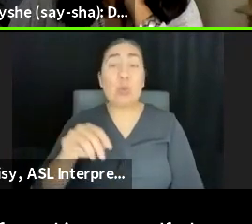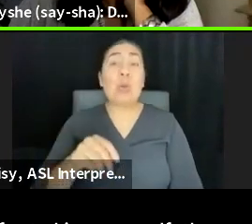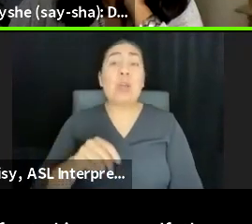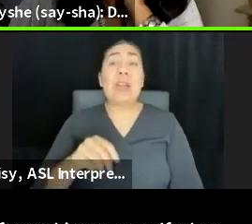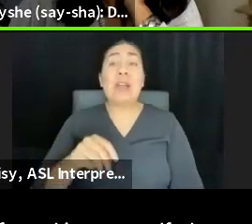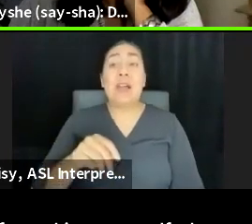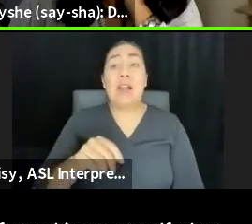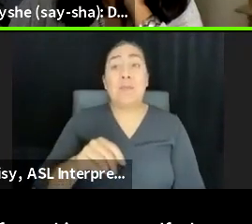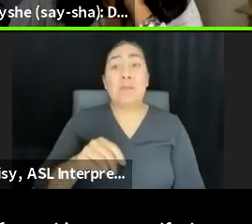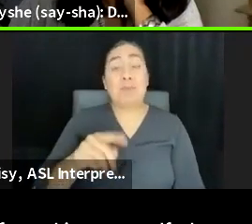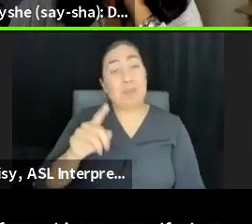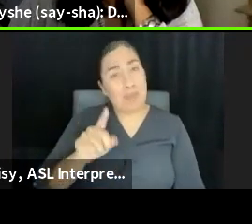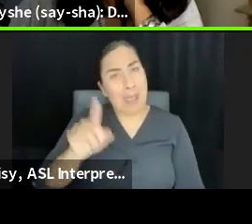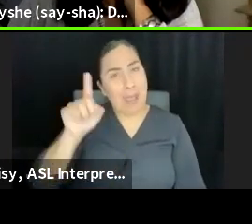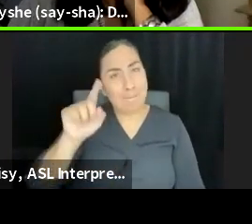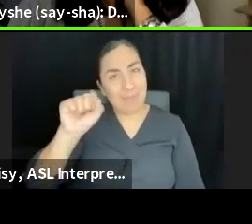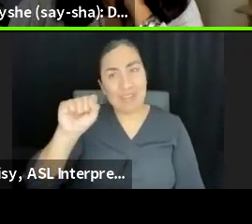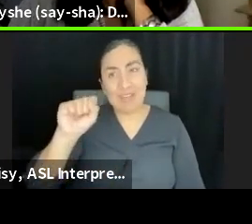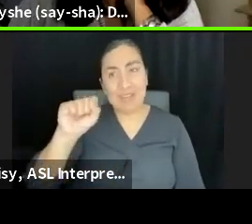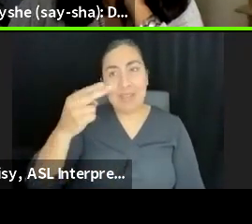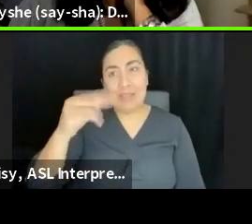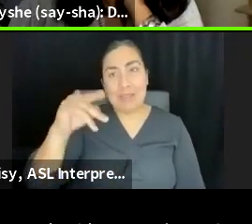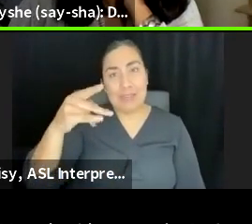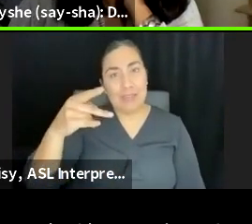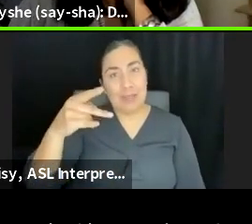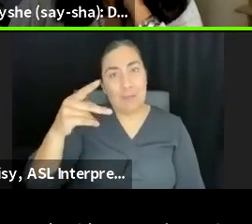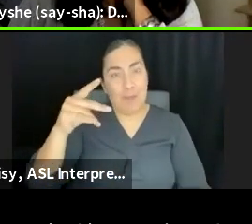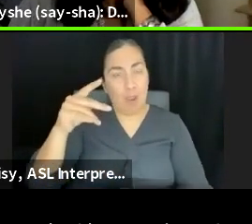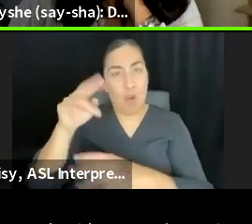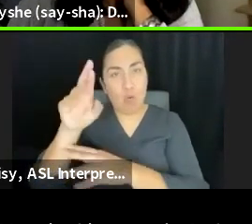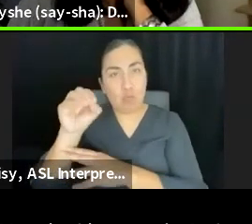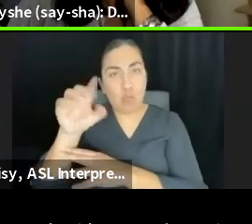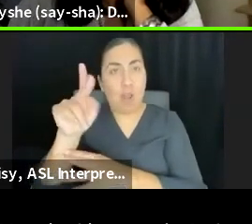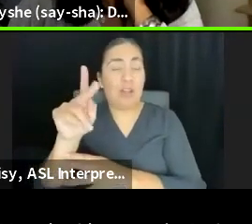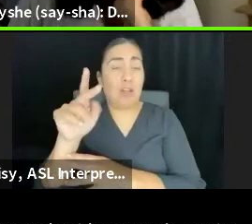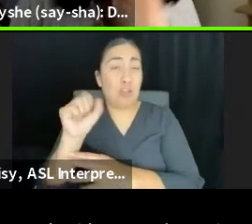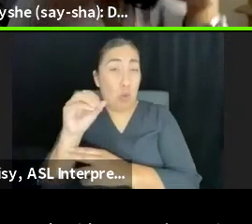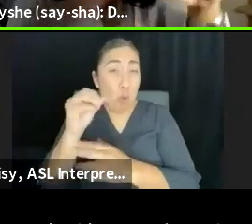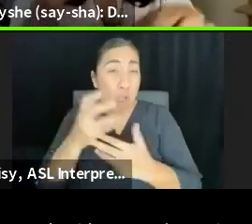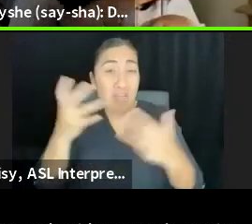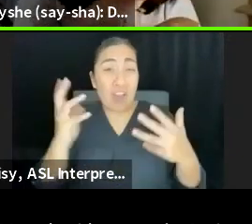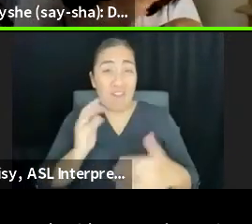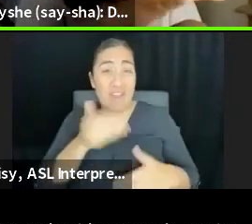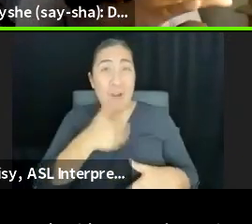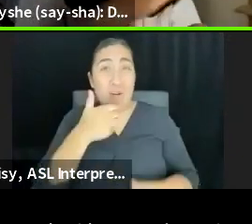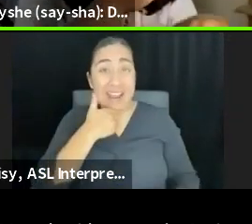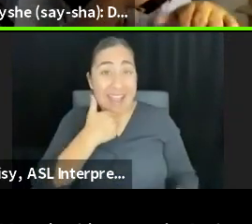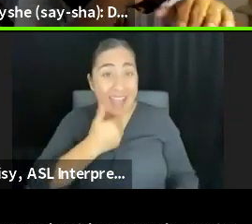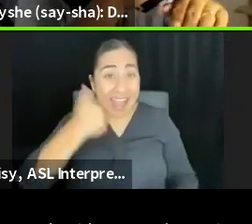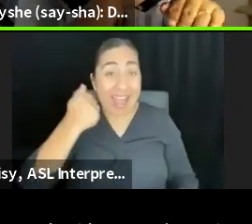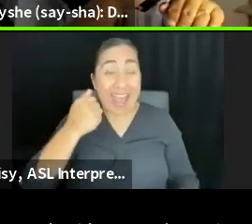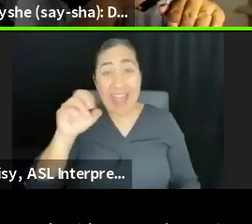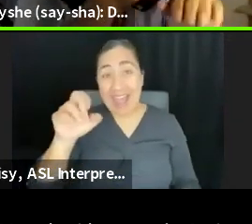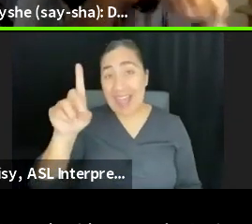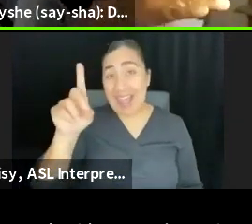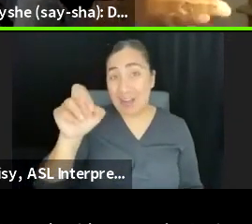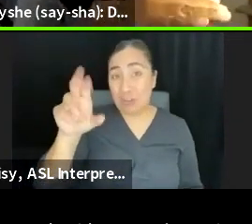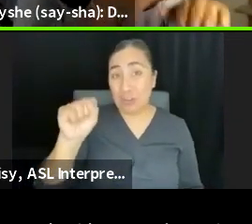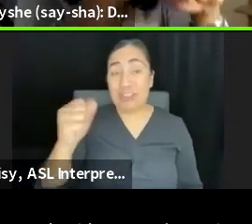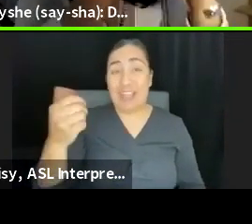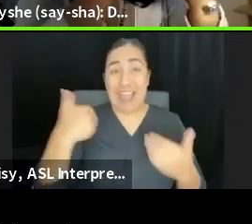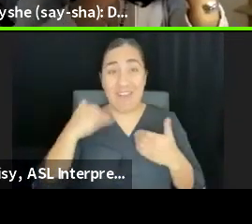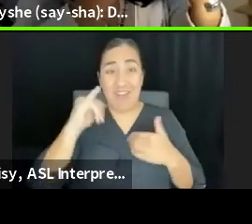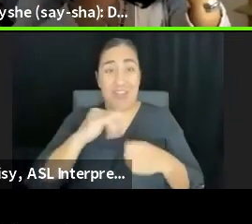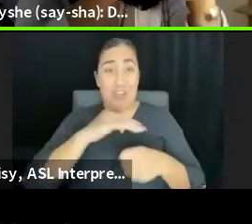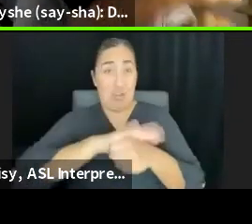elders who have come under this COVID illness, compounded with, right, this is the illness,